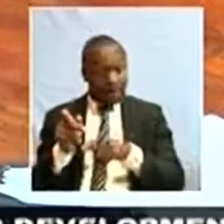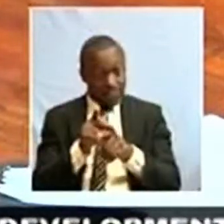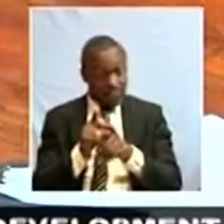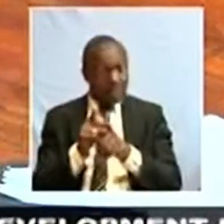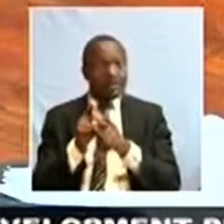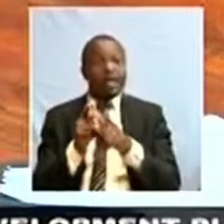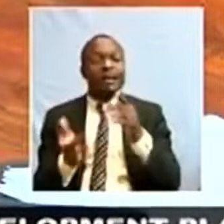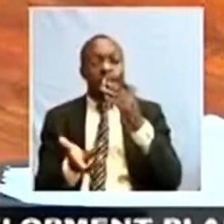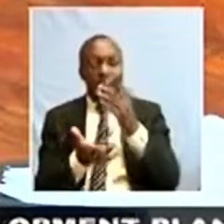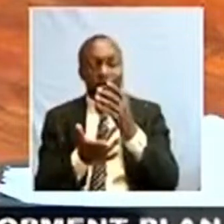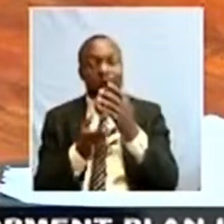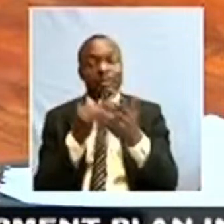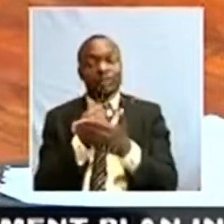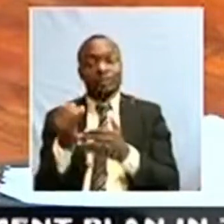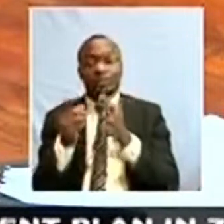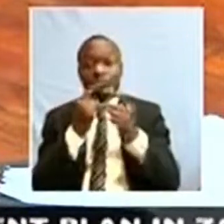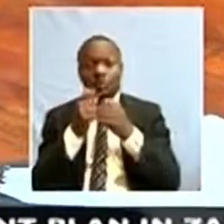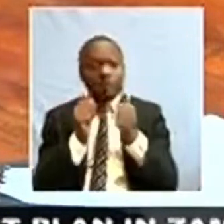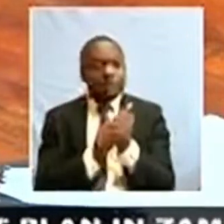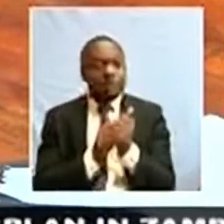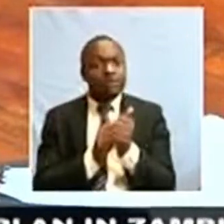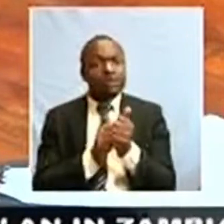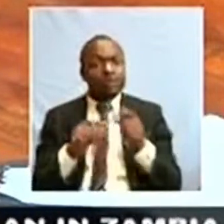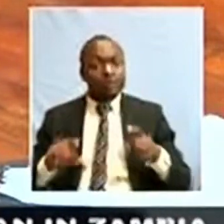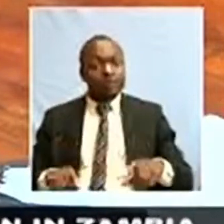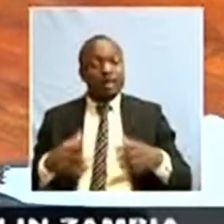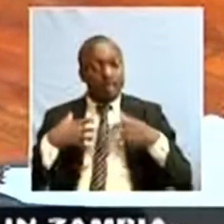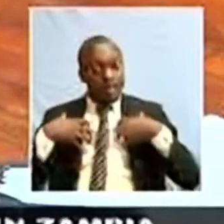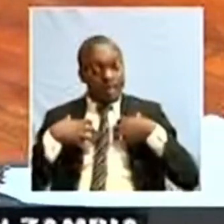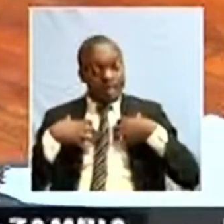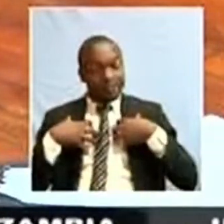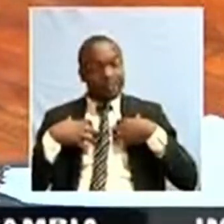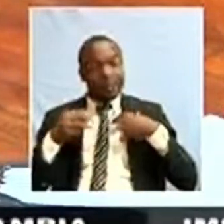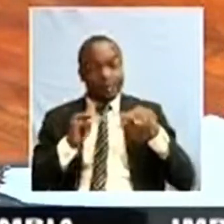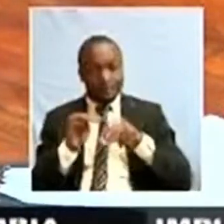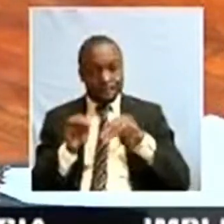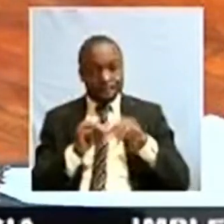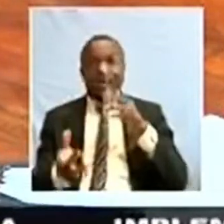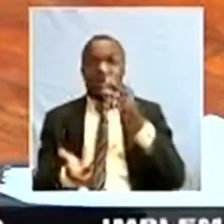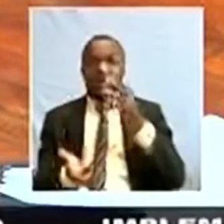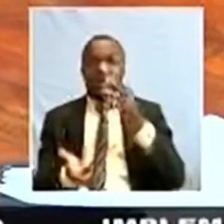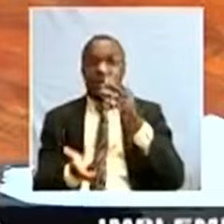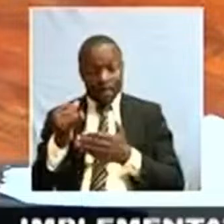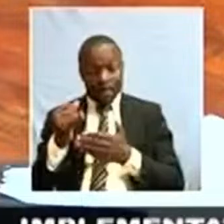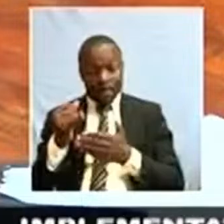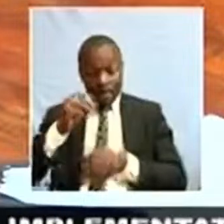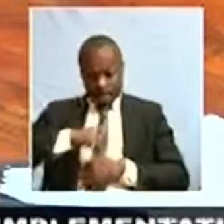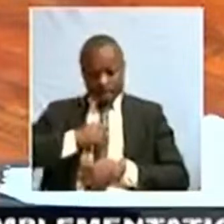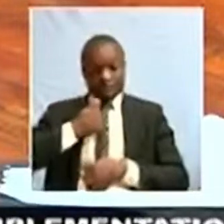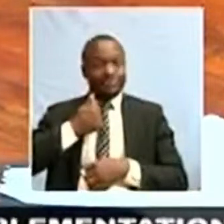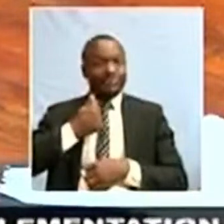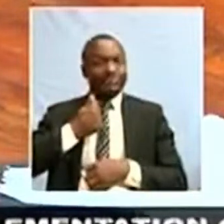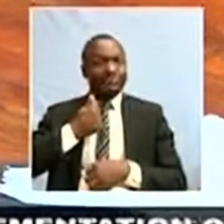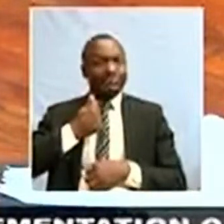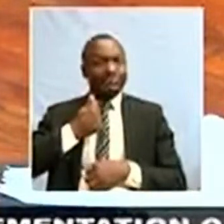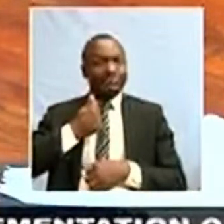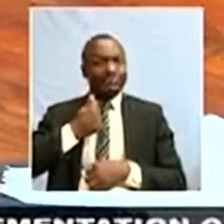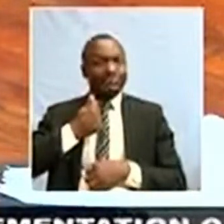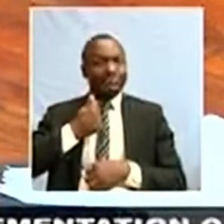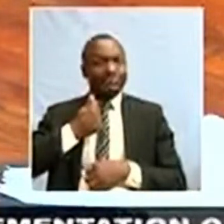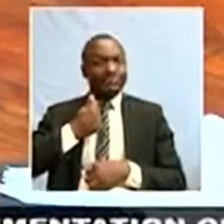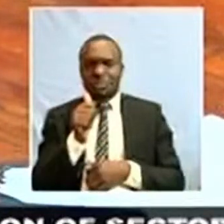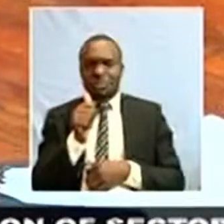issue. We are talking about livestock management being a technical issue, which I might